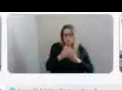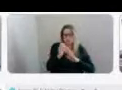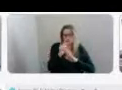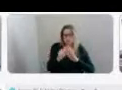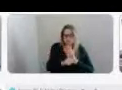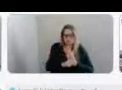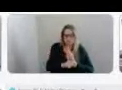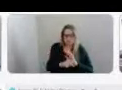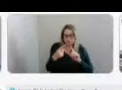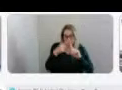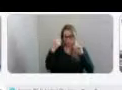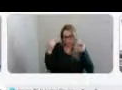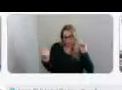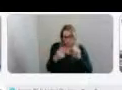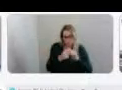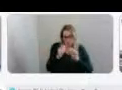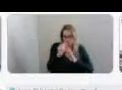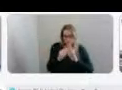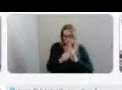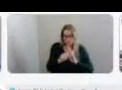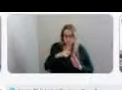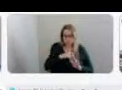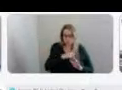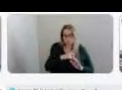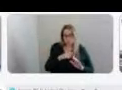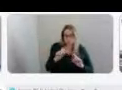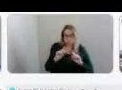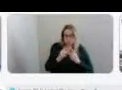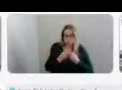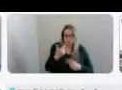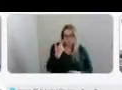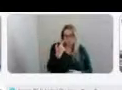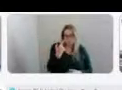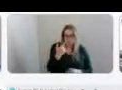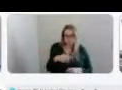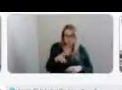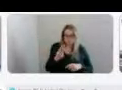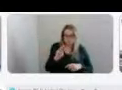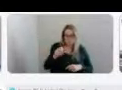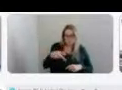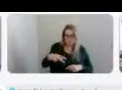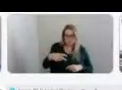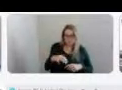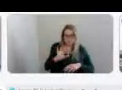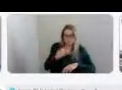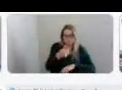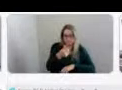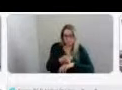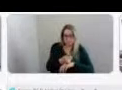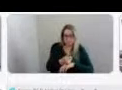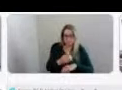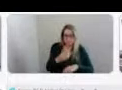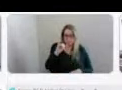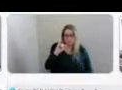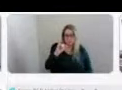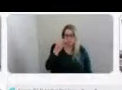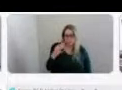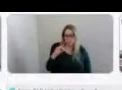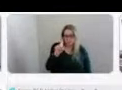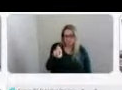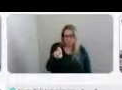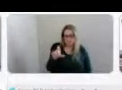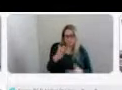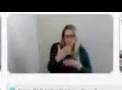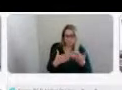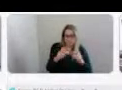disagree with the arizona legislative district 21 map has outlined i-19 must all be part of the